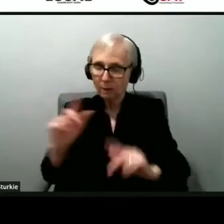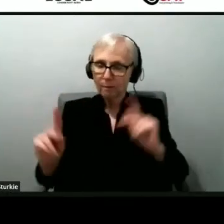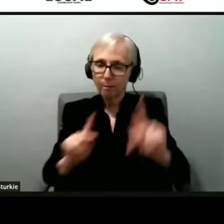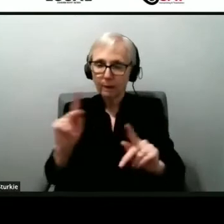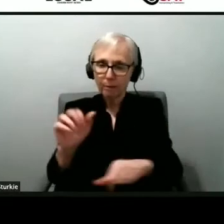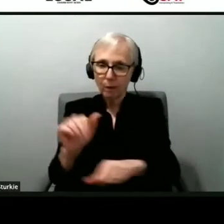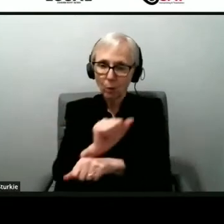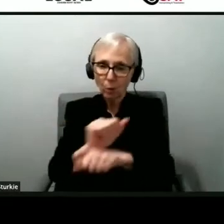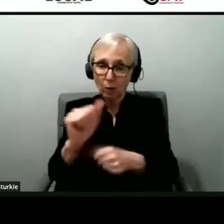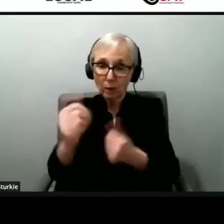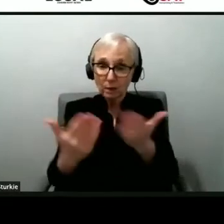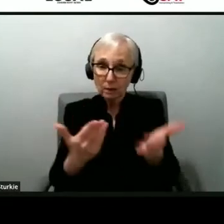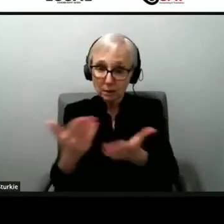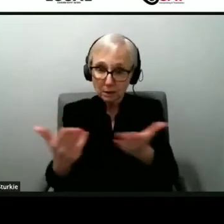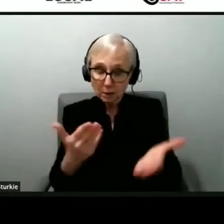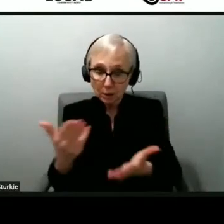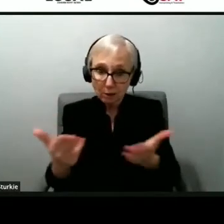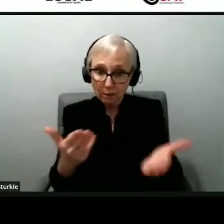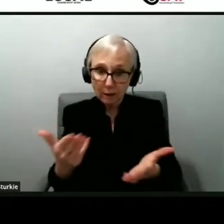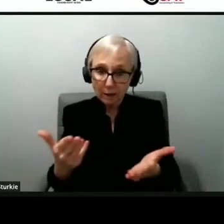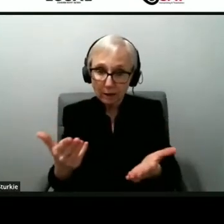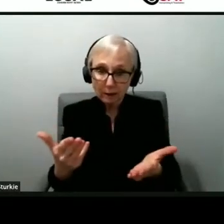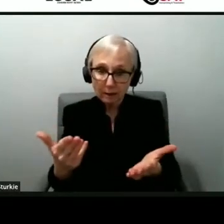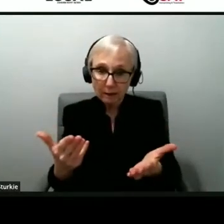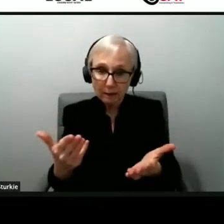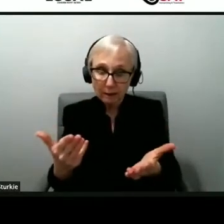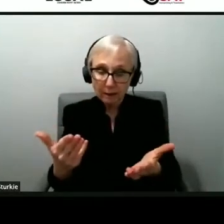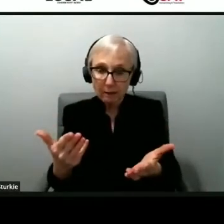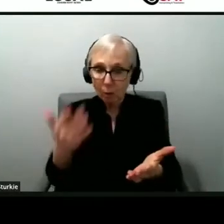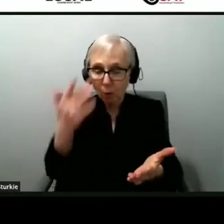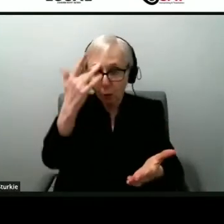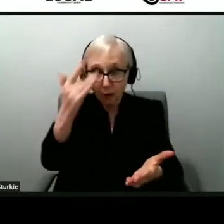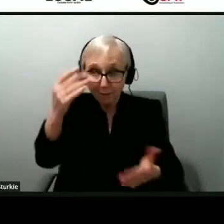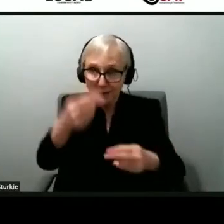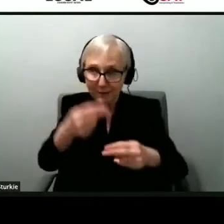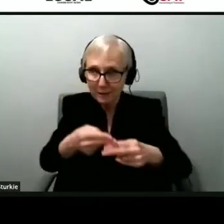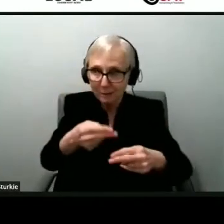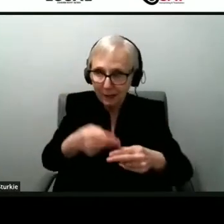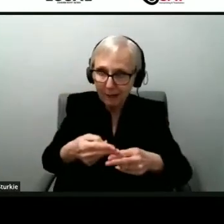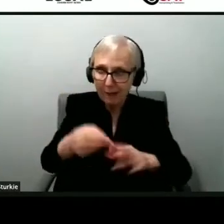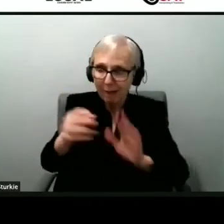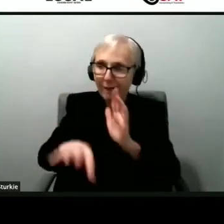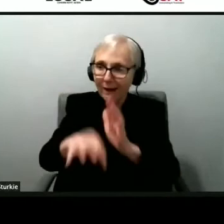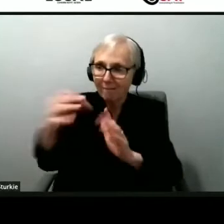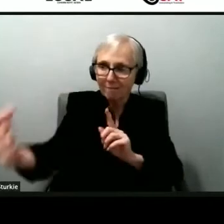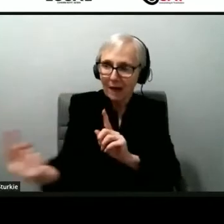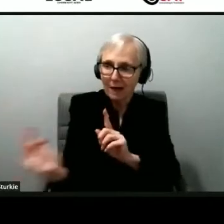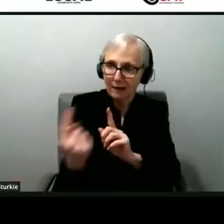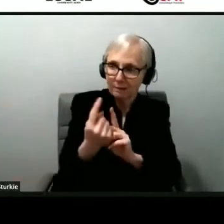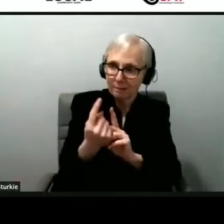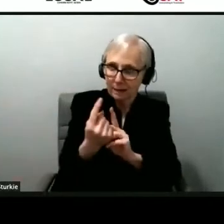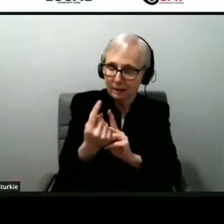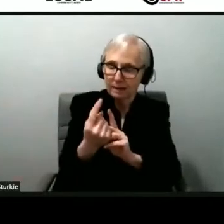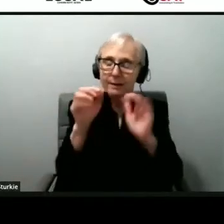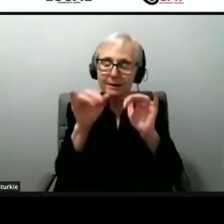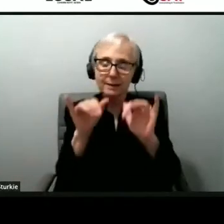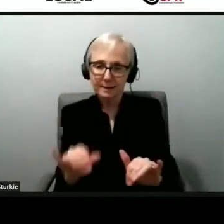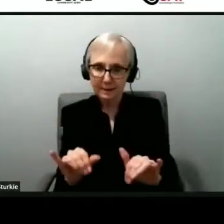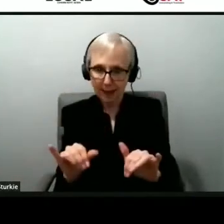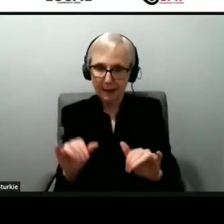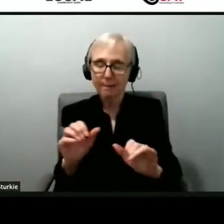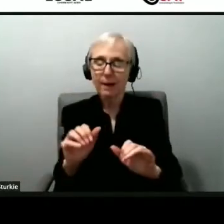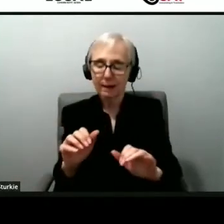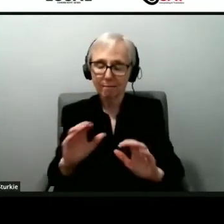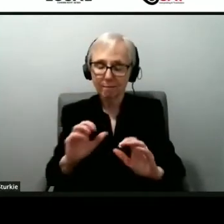work and serve the community. Why? Because my name is on a list and I'm running for a candidate. They can find me. So that's what they'll need to be able to do as